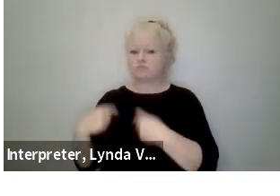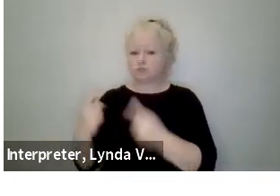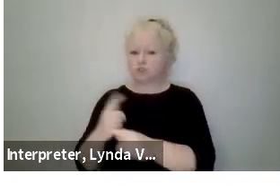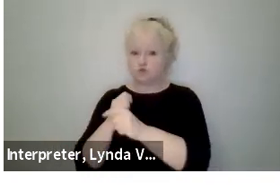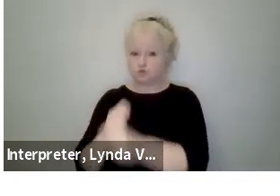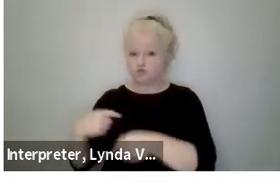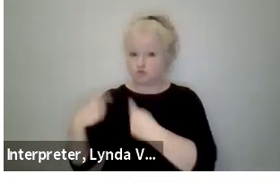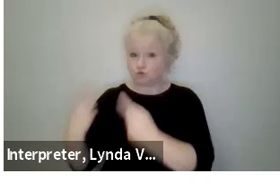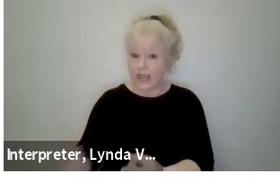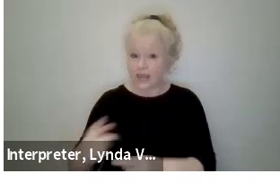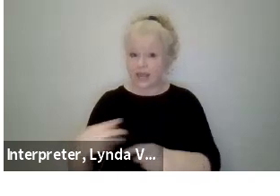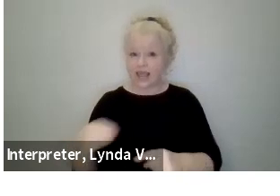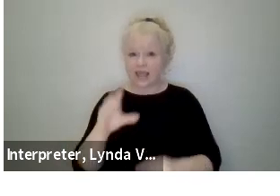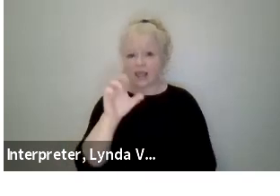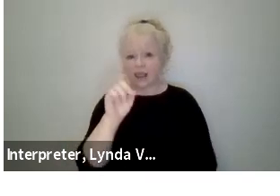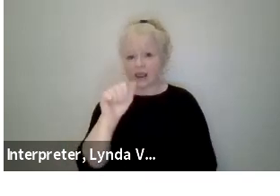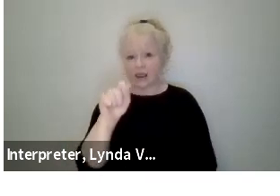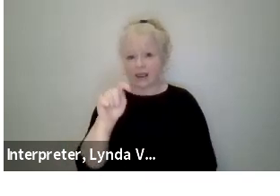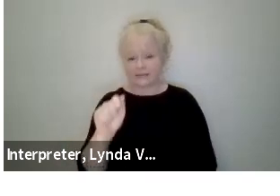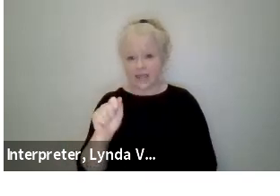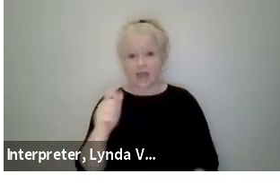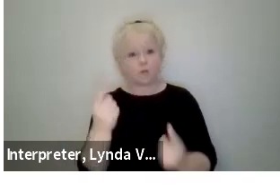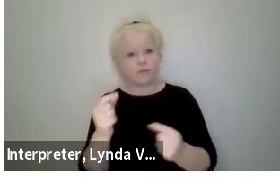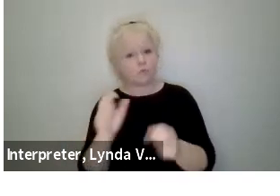at what people are doing and where they're working.